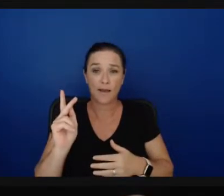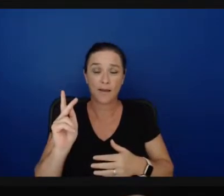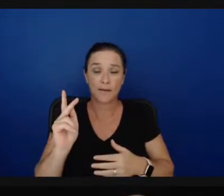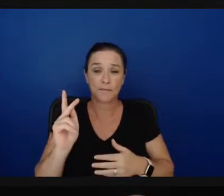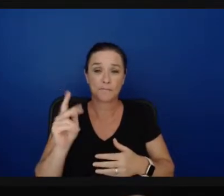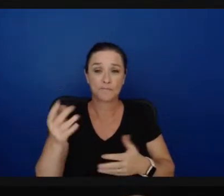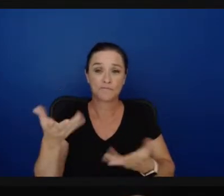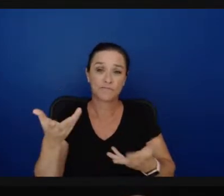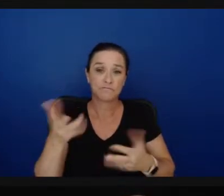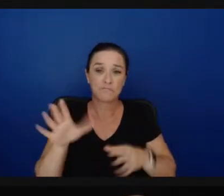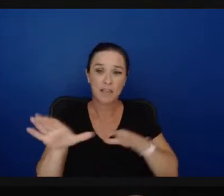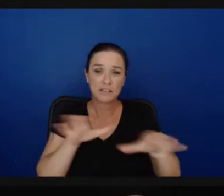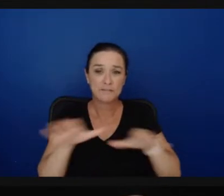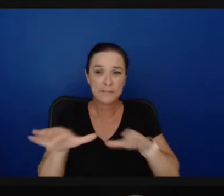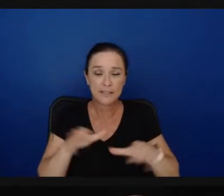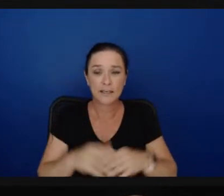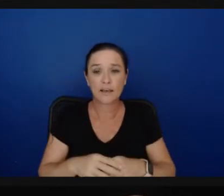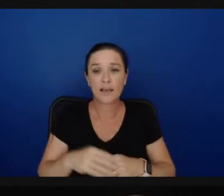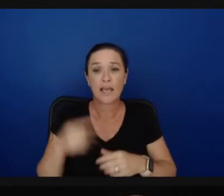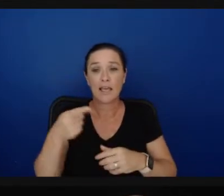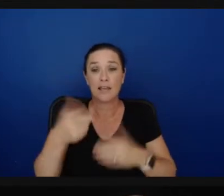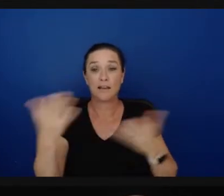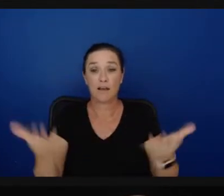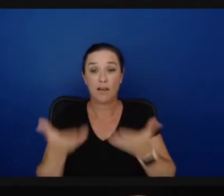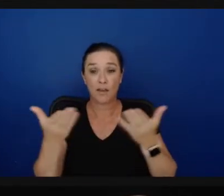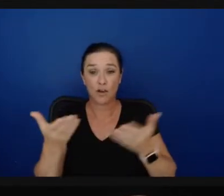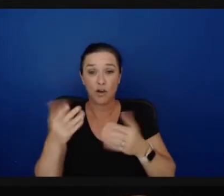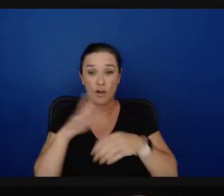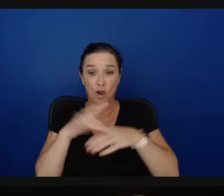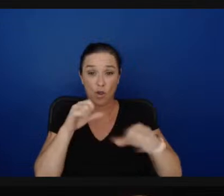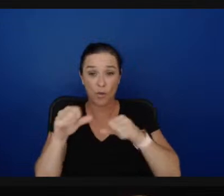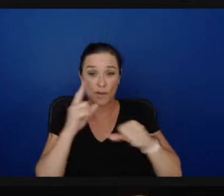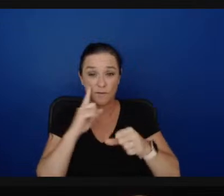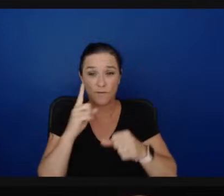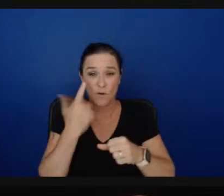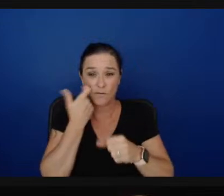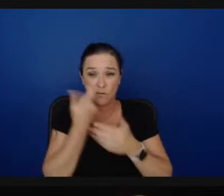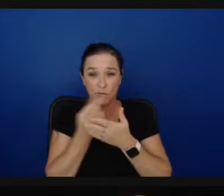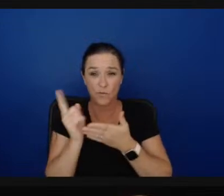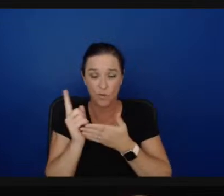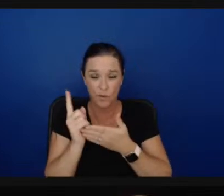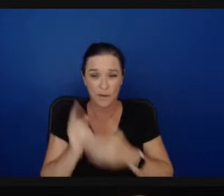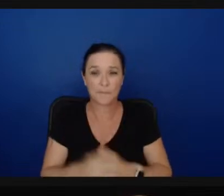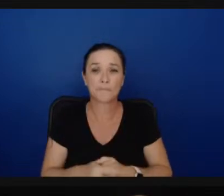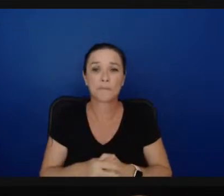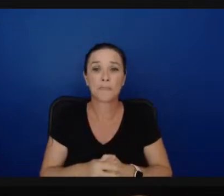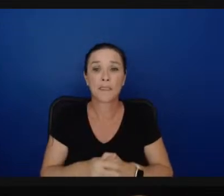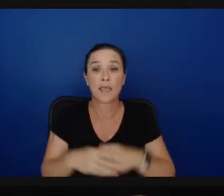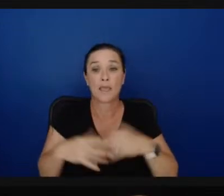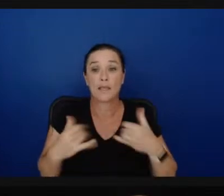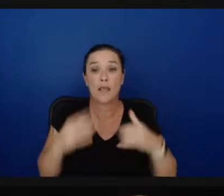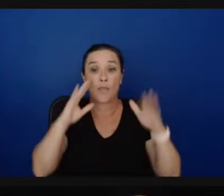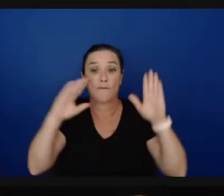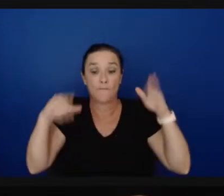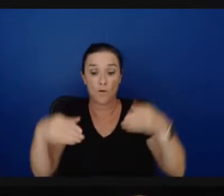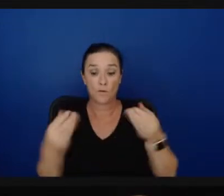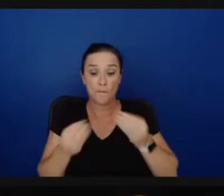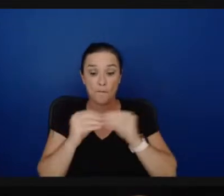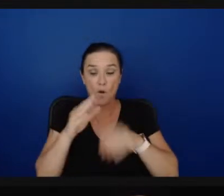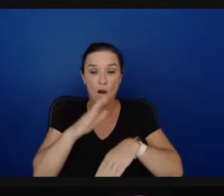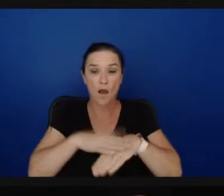view of Kilauea's activity. And here are earthquakes for the last week in this area, which are now focusing closer to the